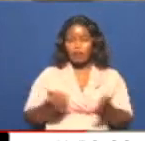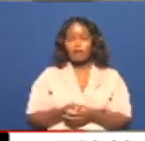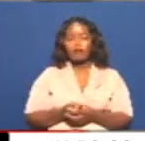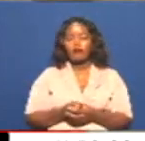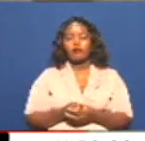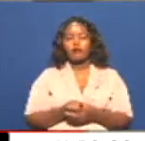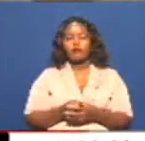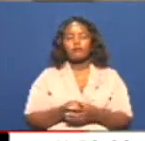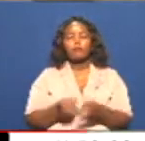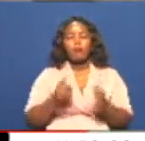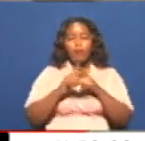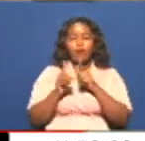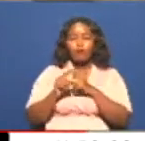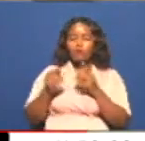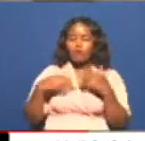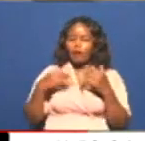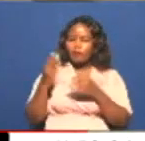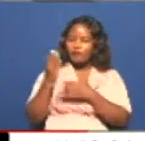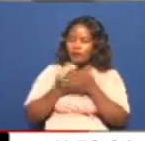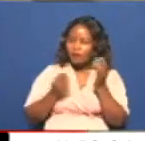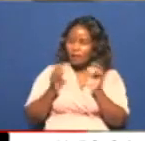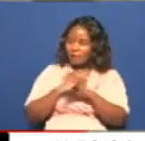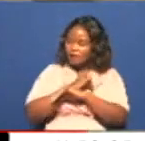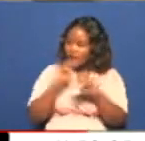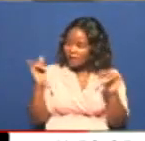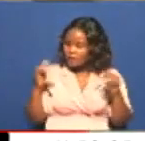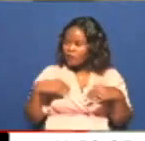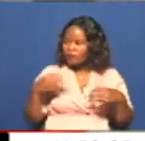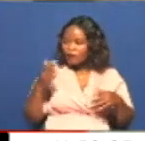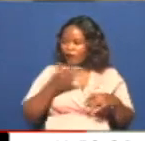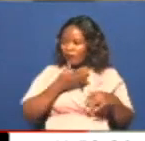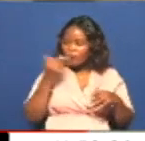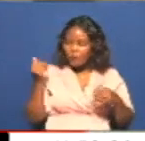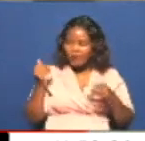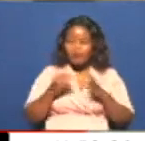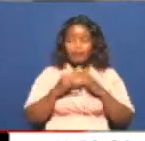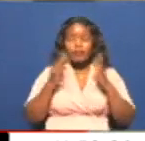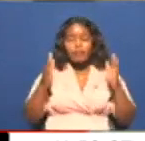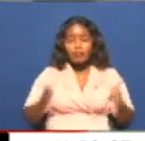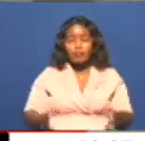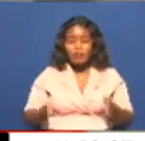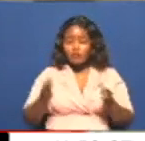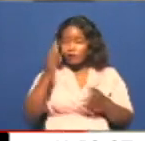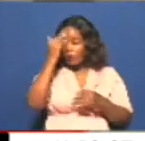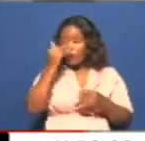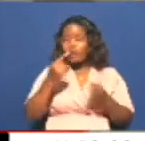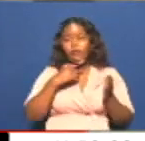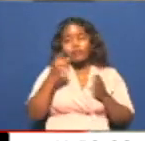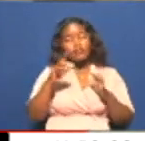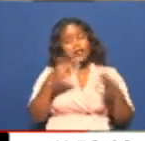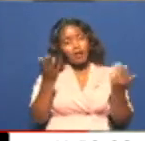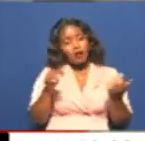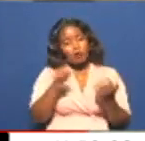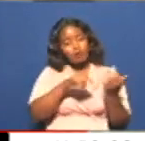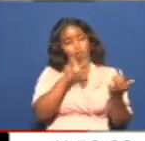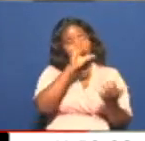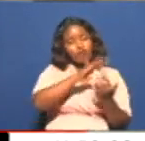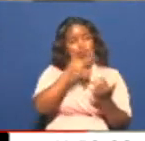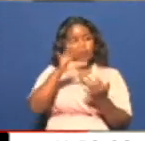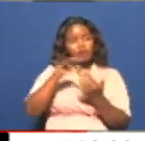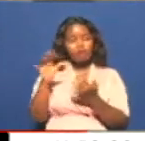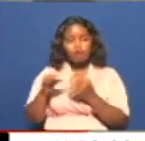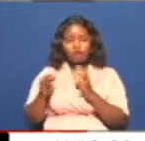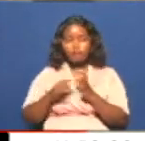that kind of sanity, mm-hmm. to give us the best leaders, and that's why I was referring to the model that we use to select, mm-hmm. our leaders. It's a model of